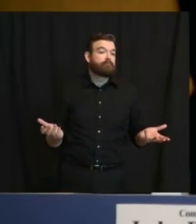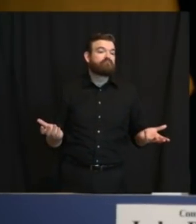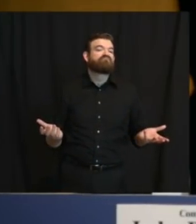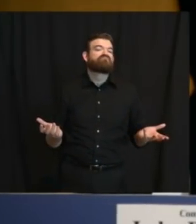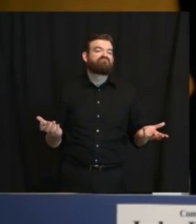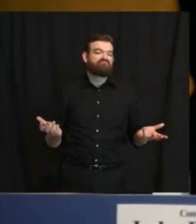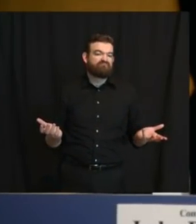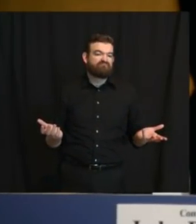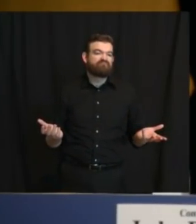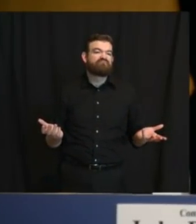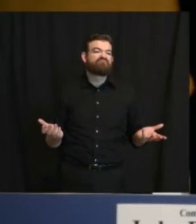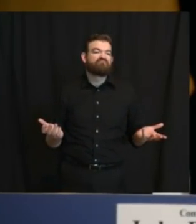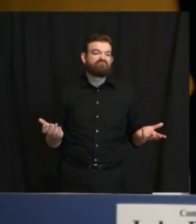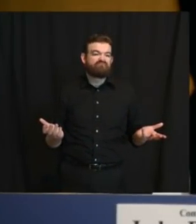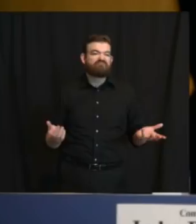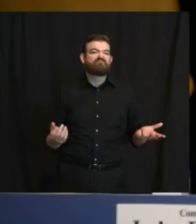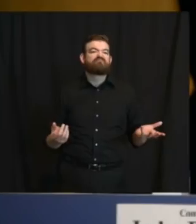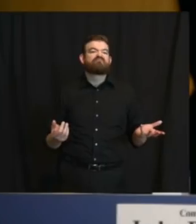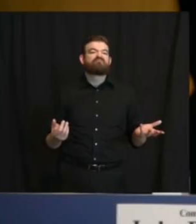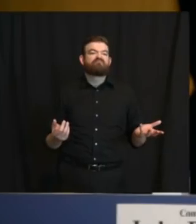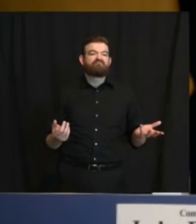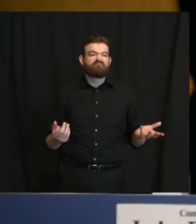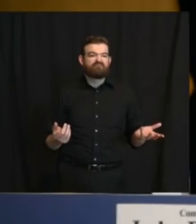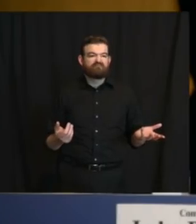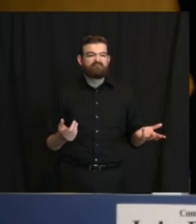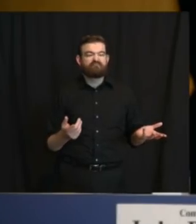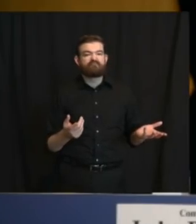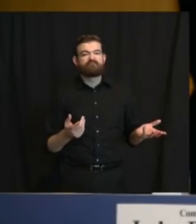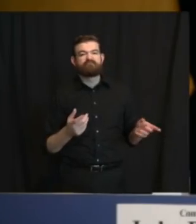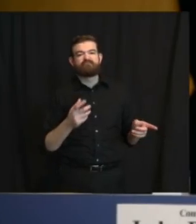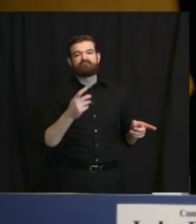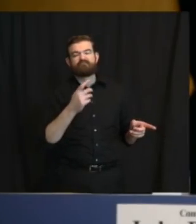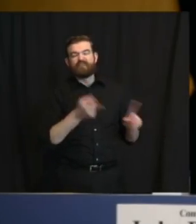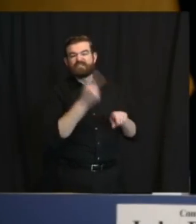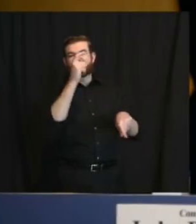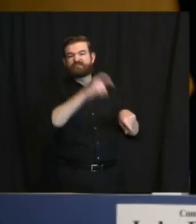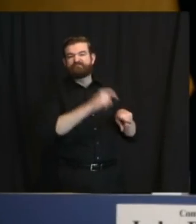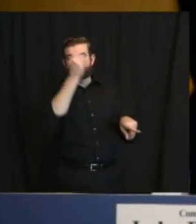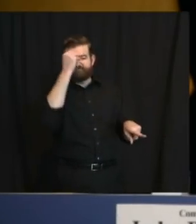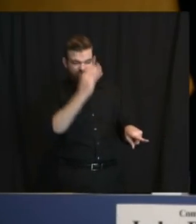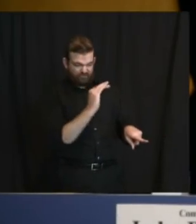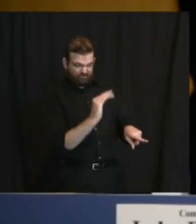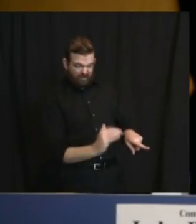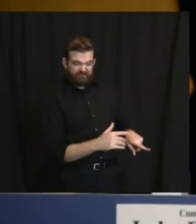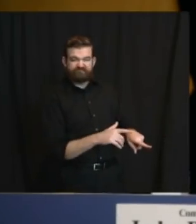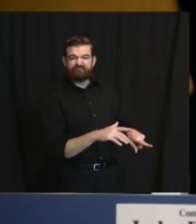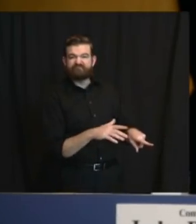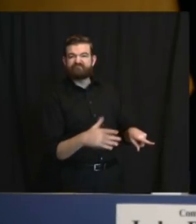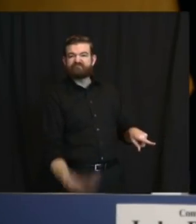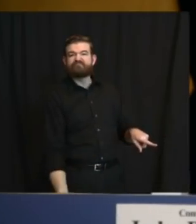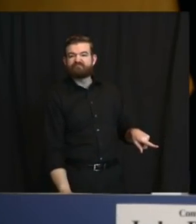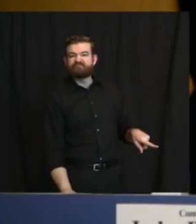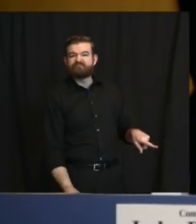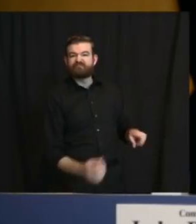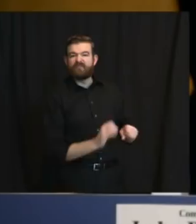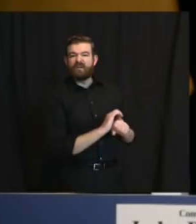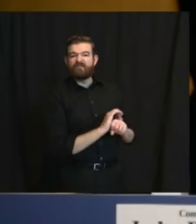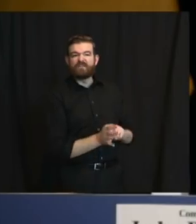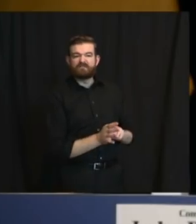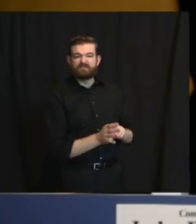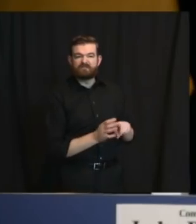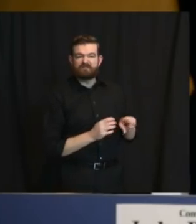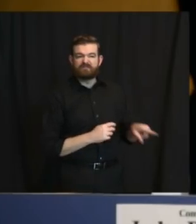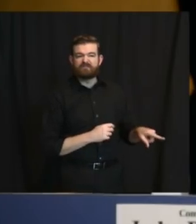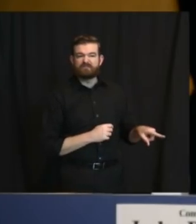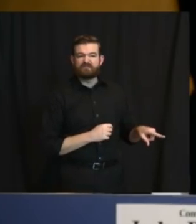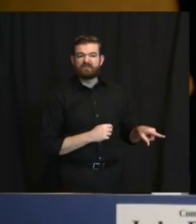child who had an underlying medical condition. In order to protect the privacy of the child and the